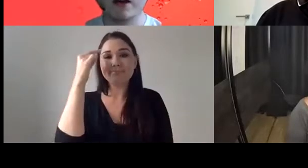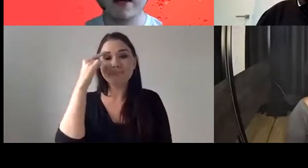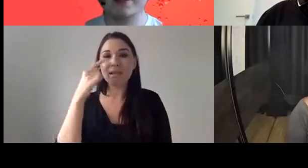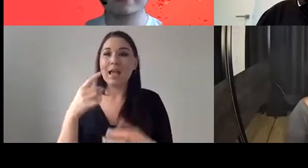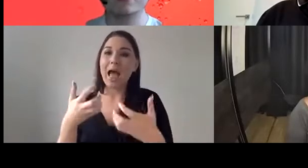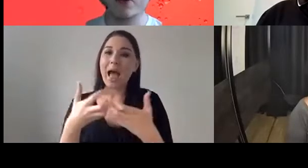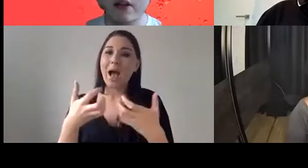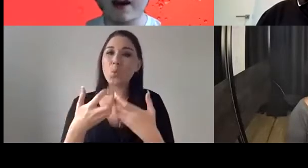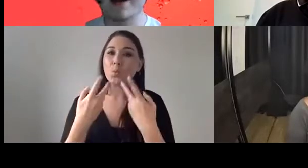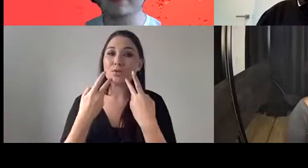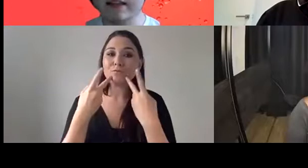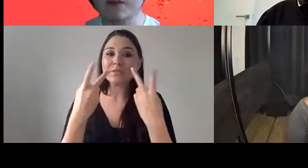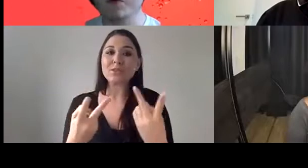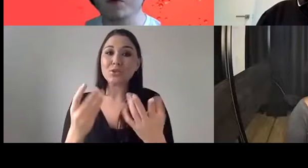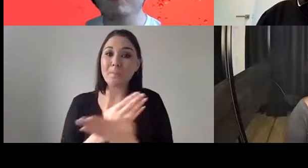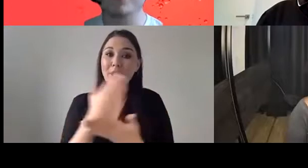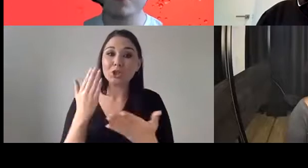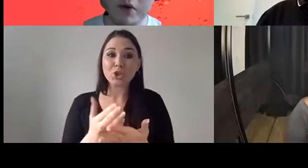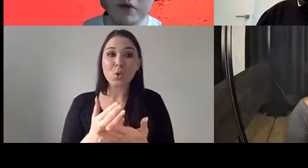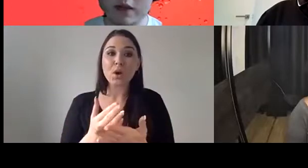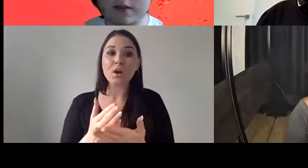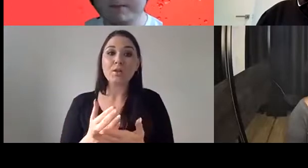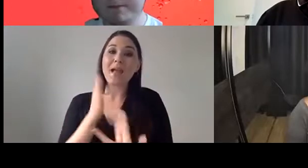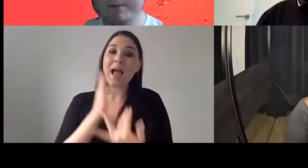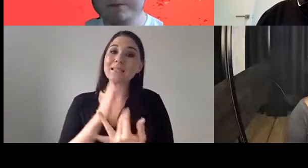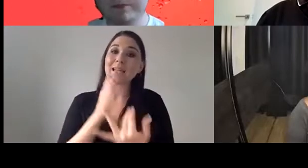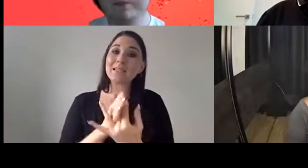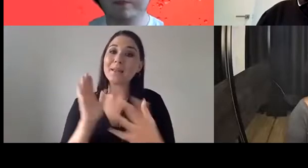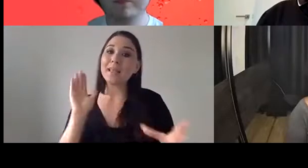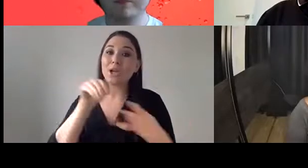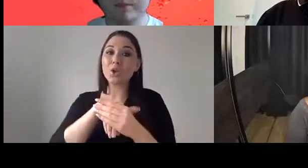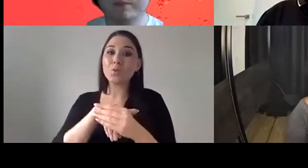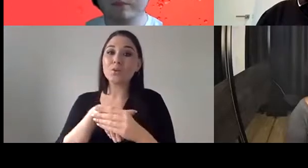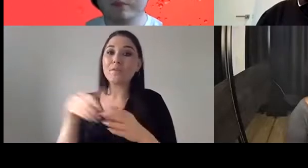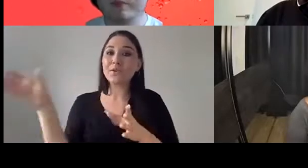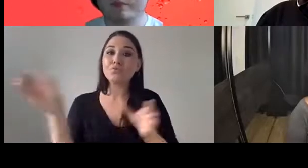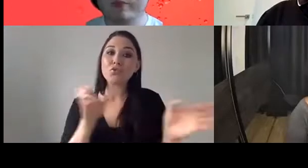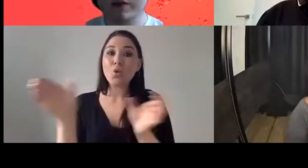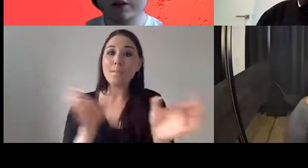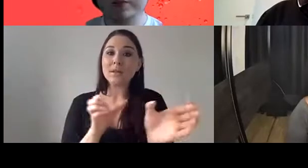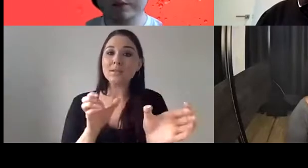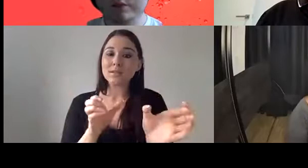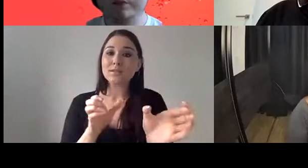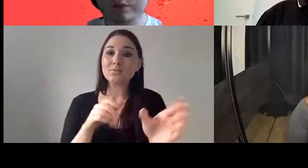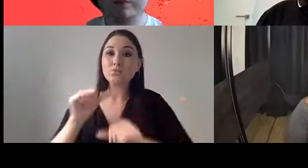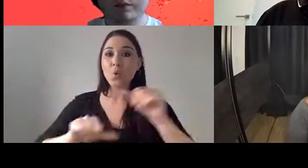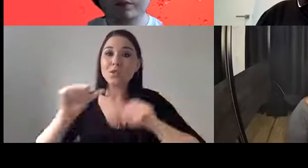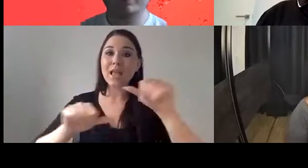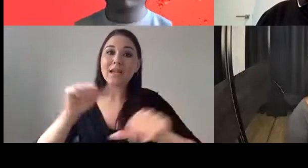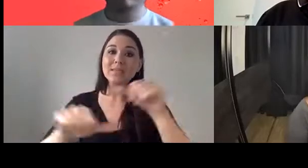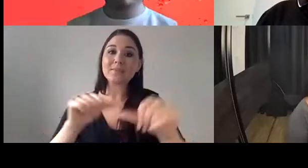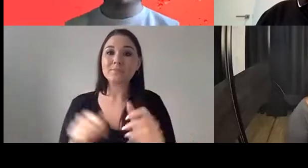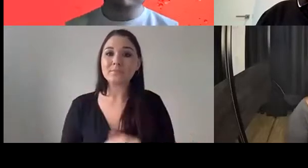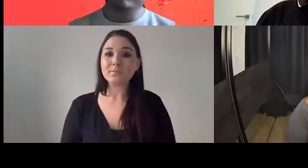ensure an inclusive and accessible recruitment process? Yeah, so this is a really practical